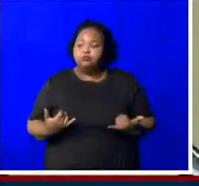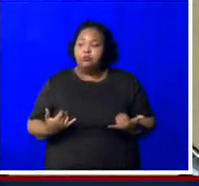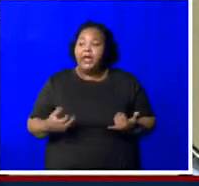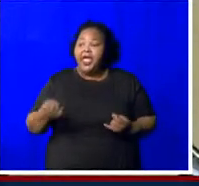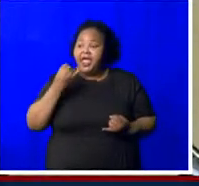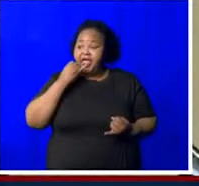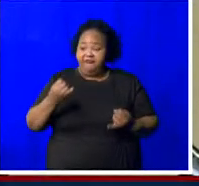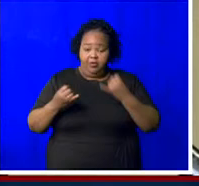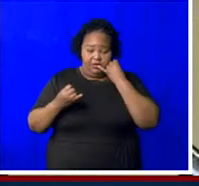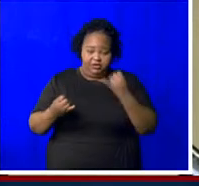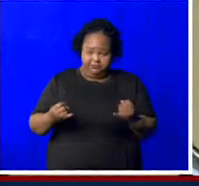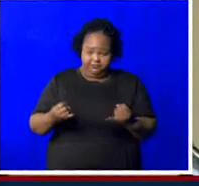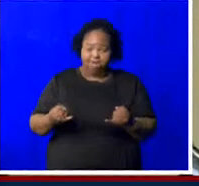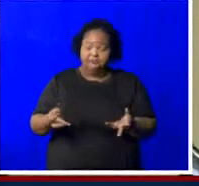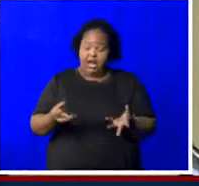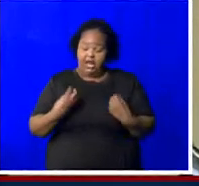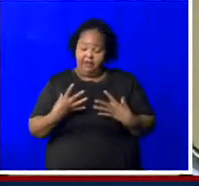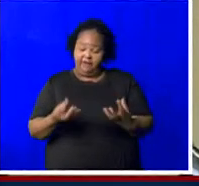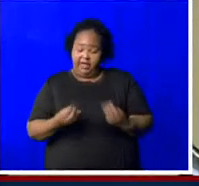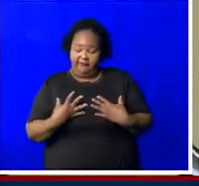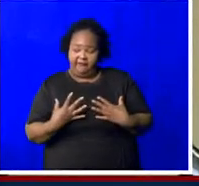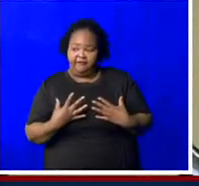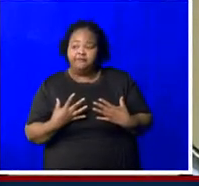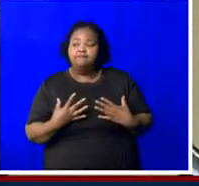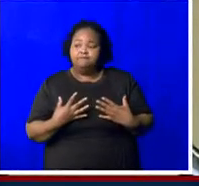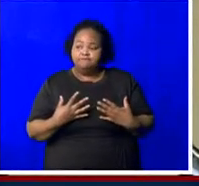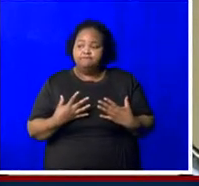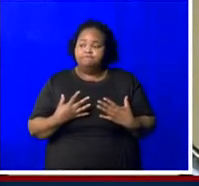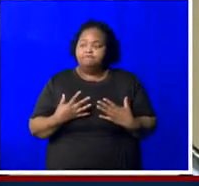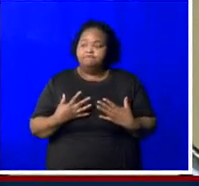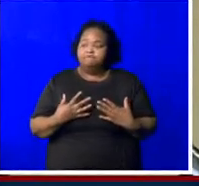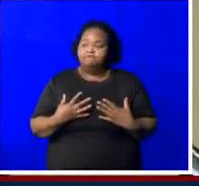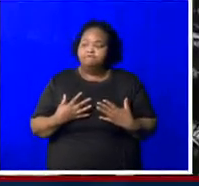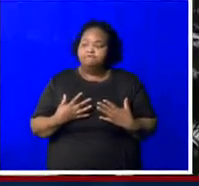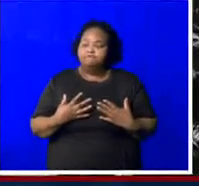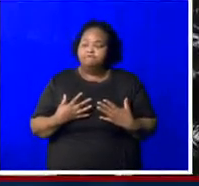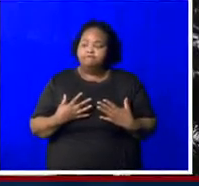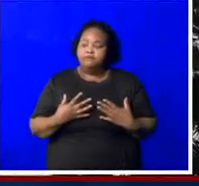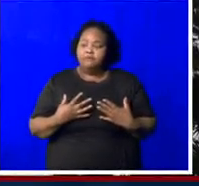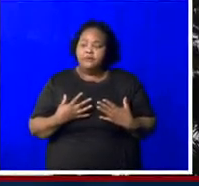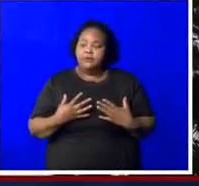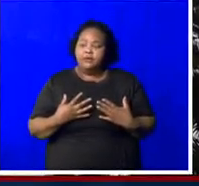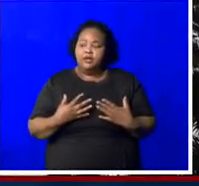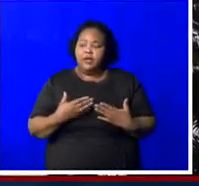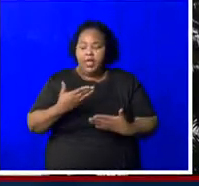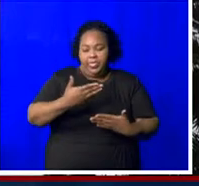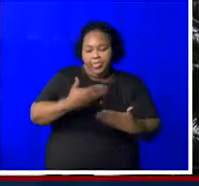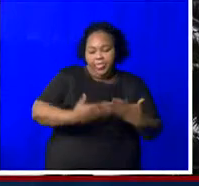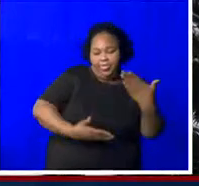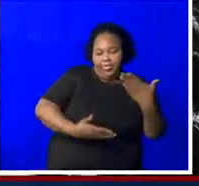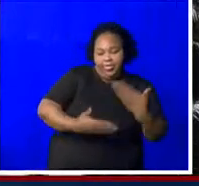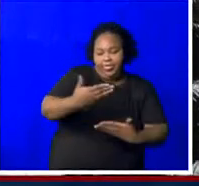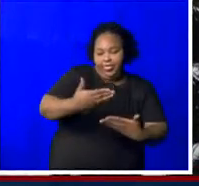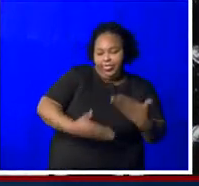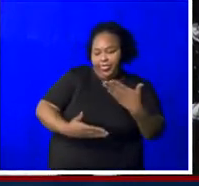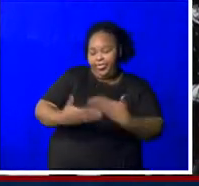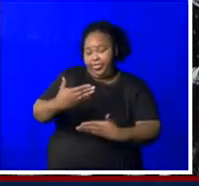where the exchange will happen seamlessly. So all our